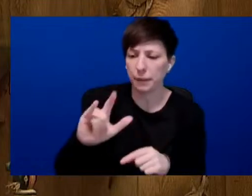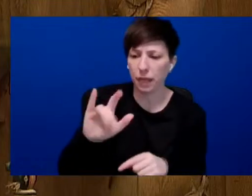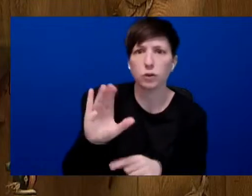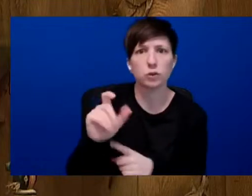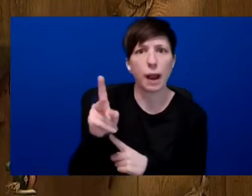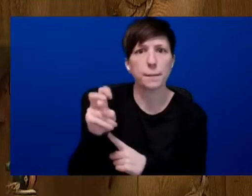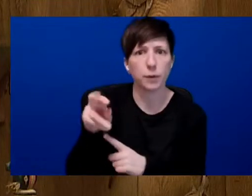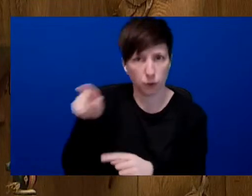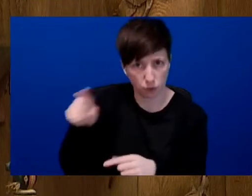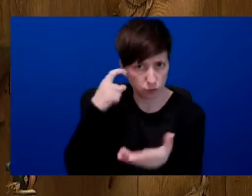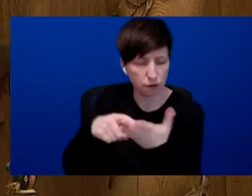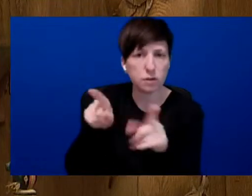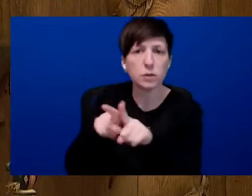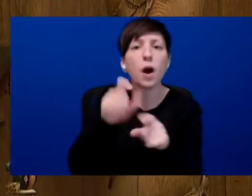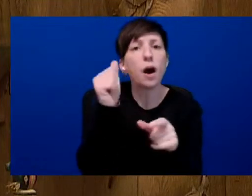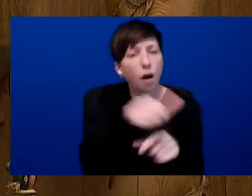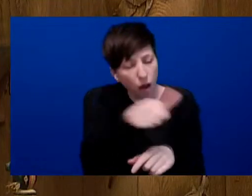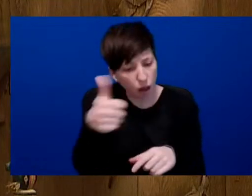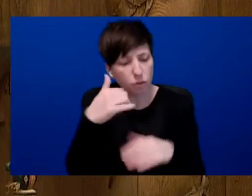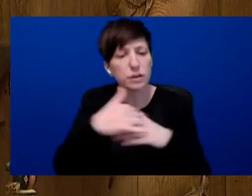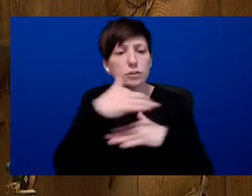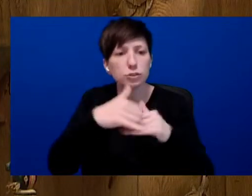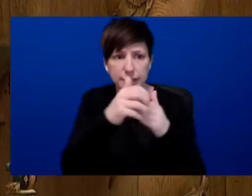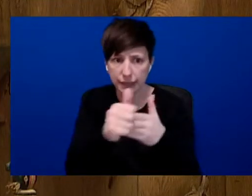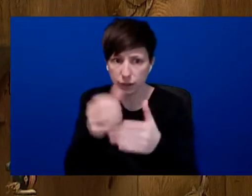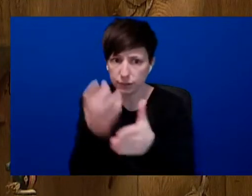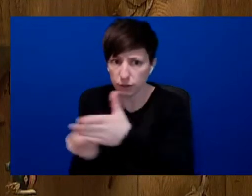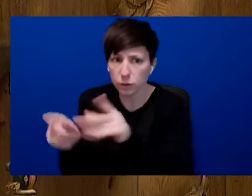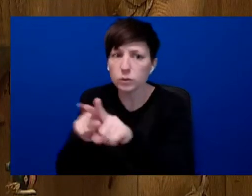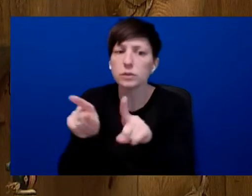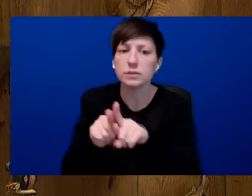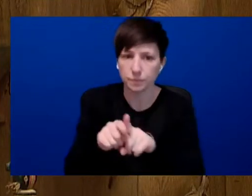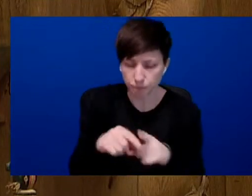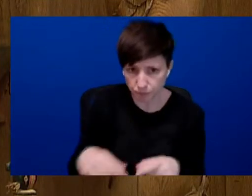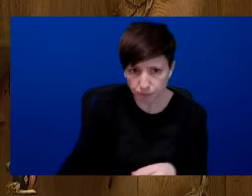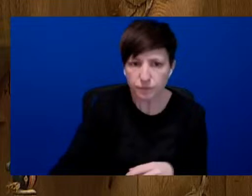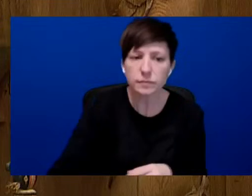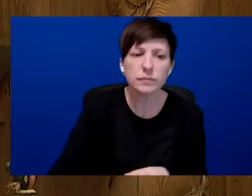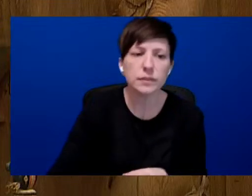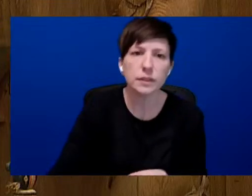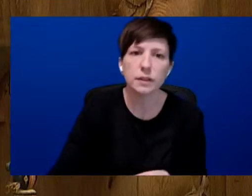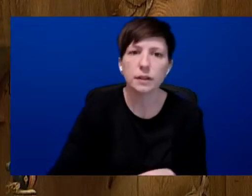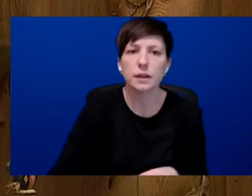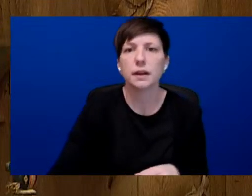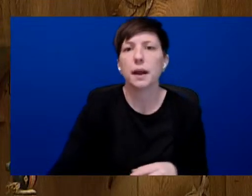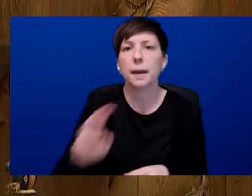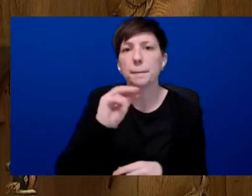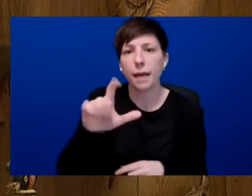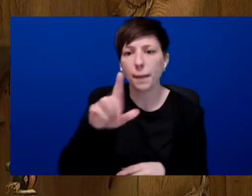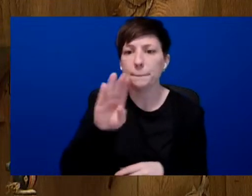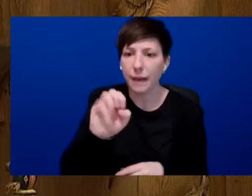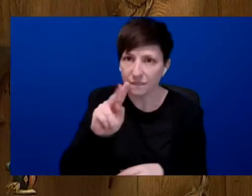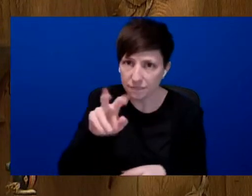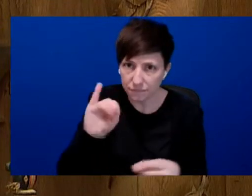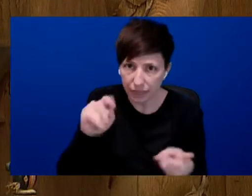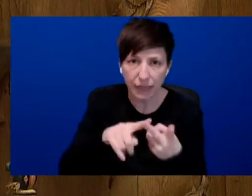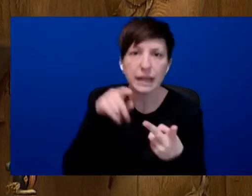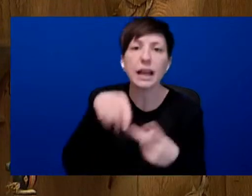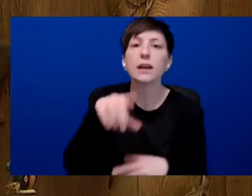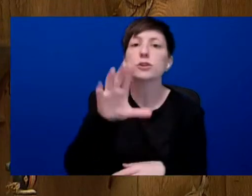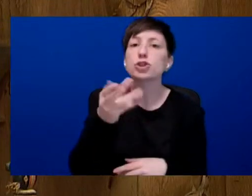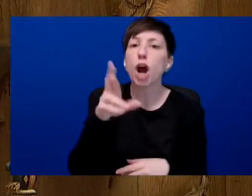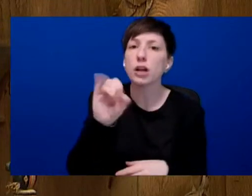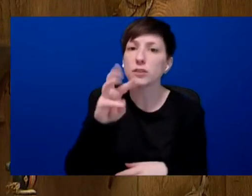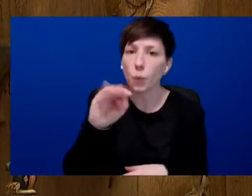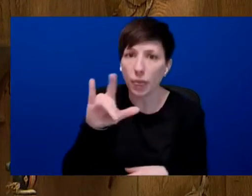other Indigenous leaders, including Samoy Getsatson, Mel Bevan, Charles Williams, Lisa Wolfe,